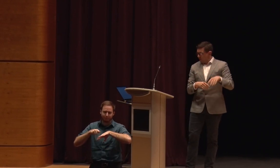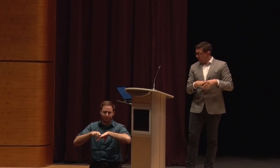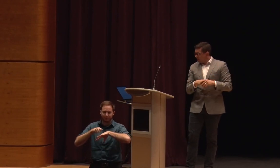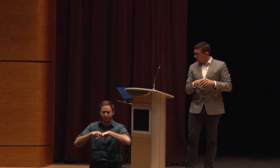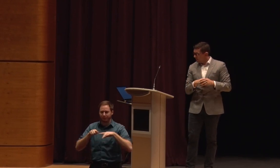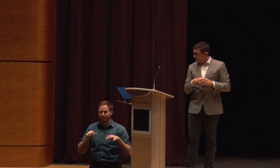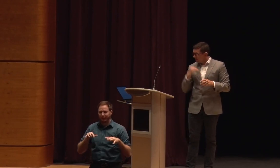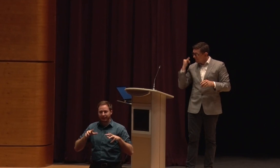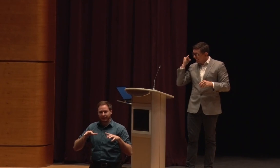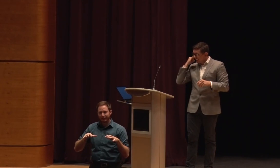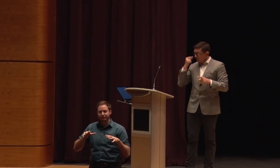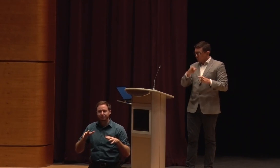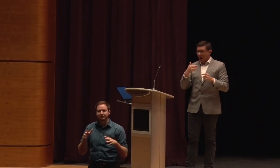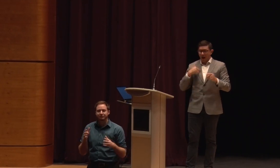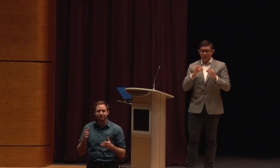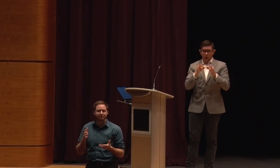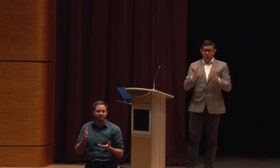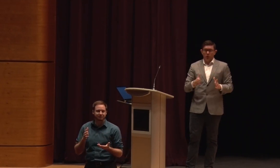and